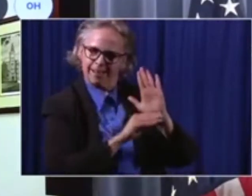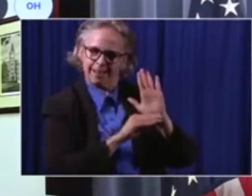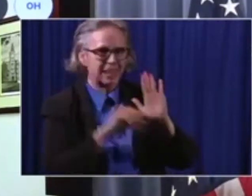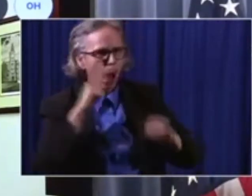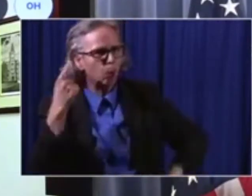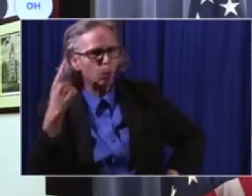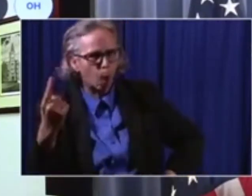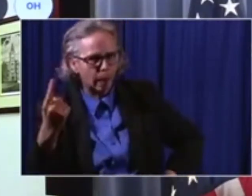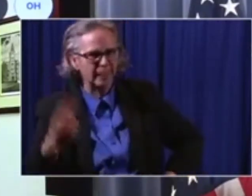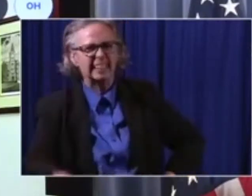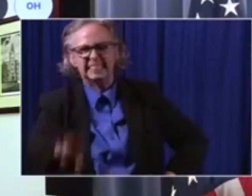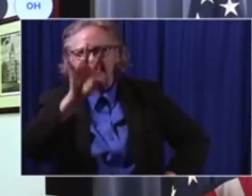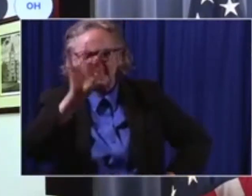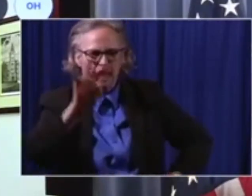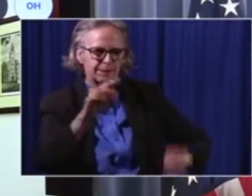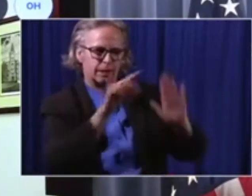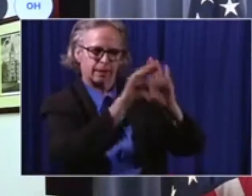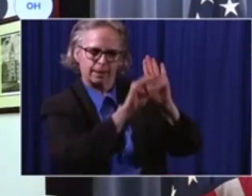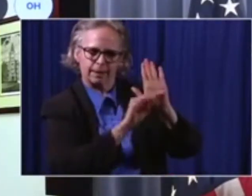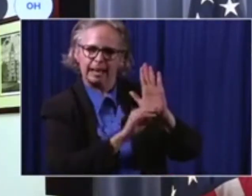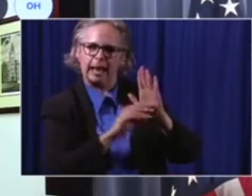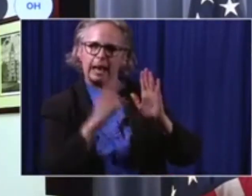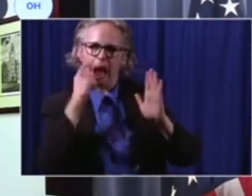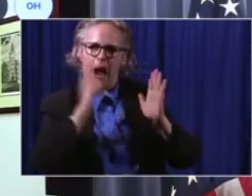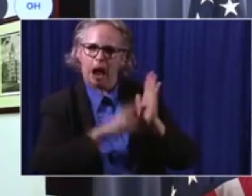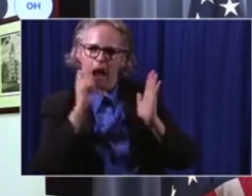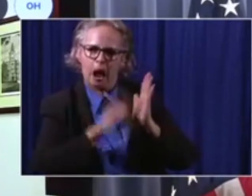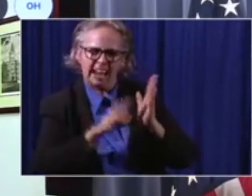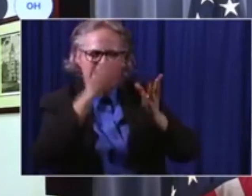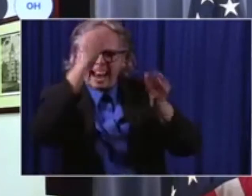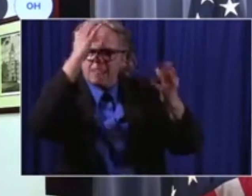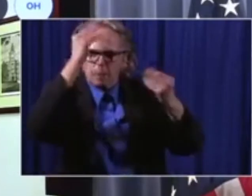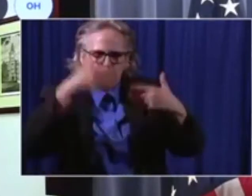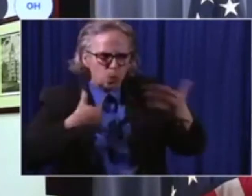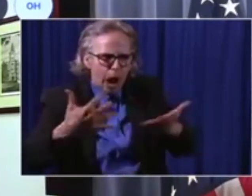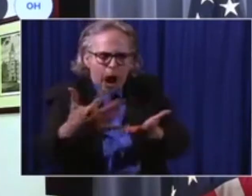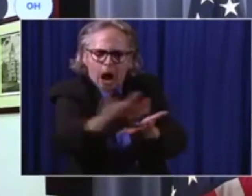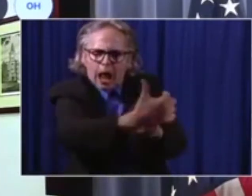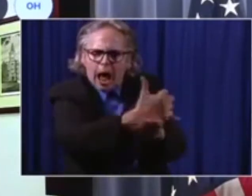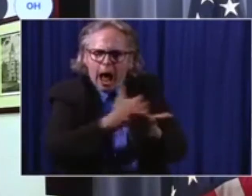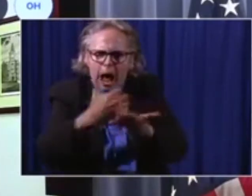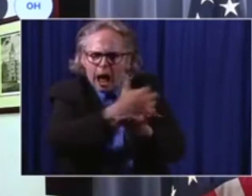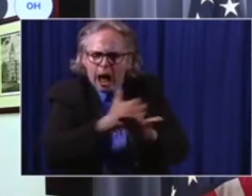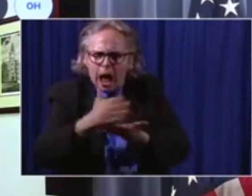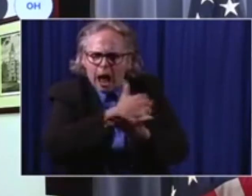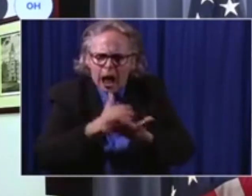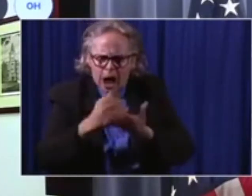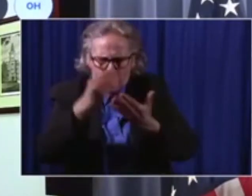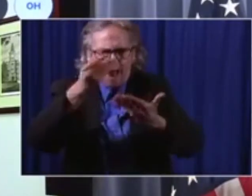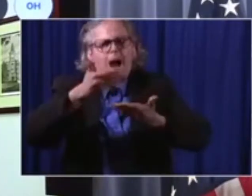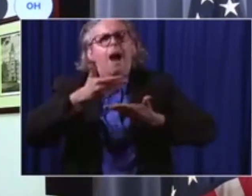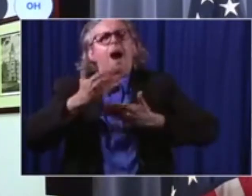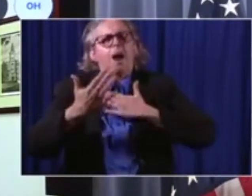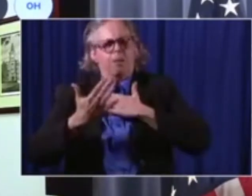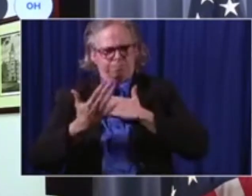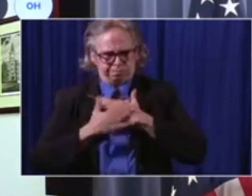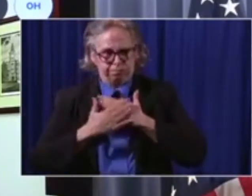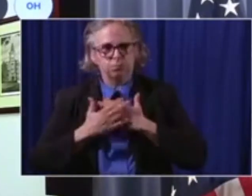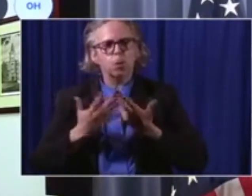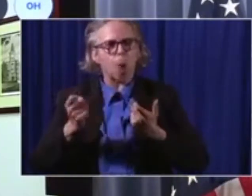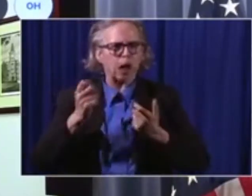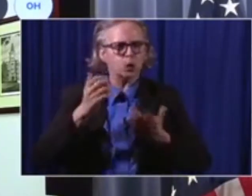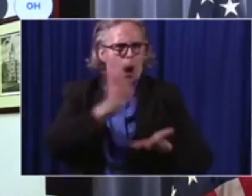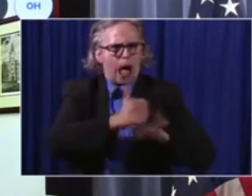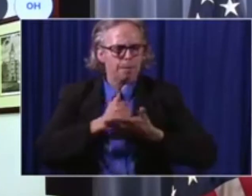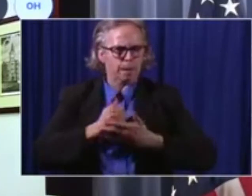of those. And it's really meant to be an early warning system to forecast where it's going in any one community so that the citizens of that community